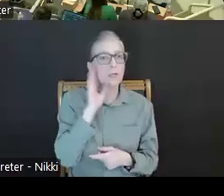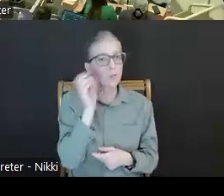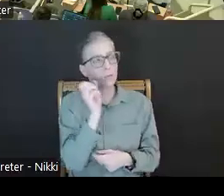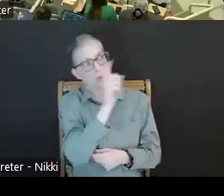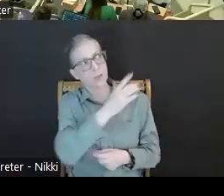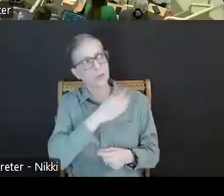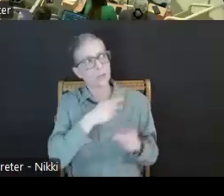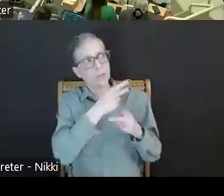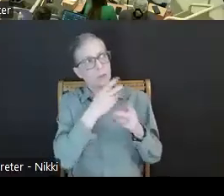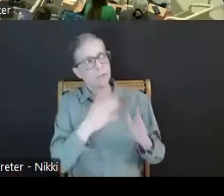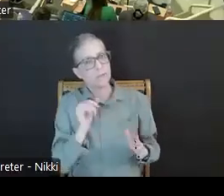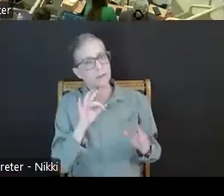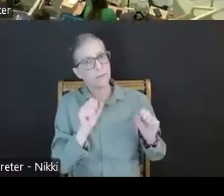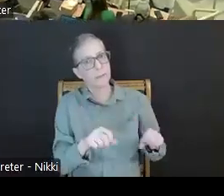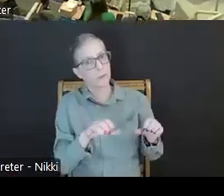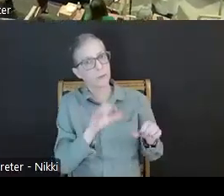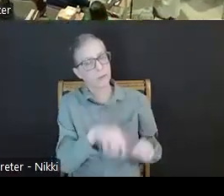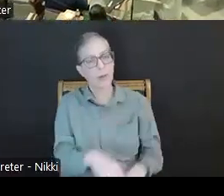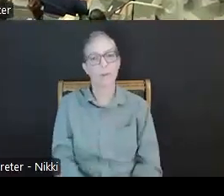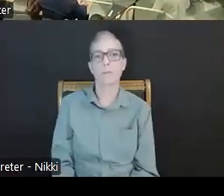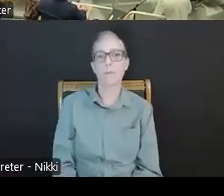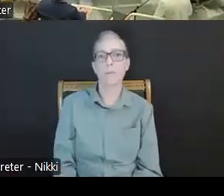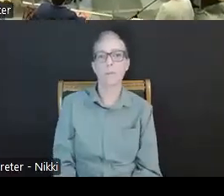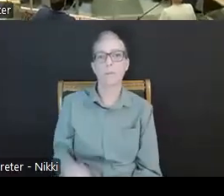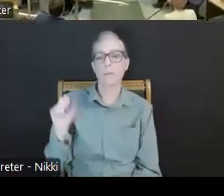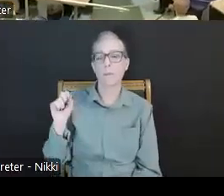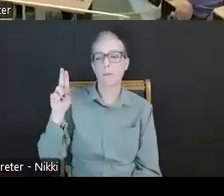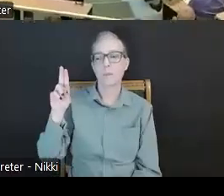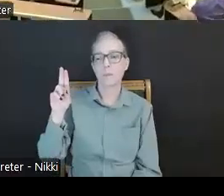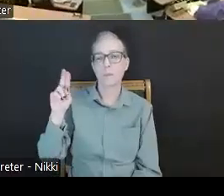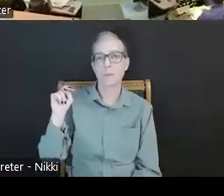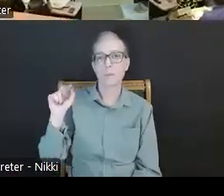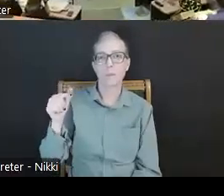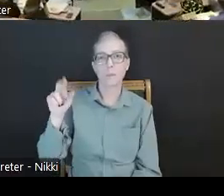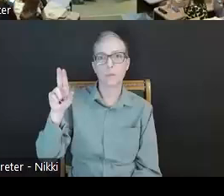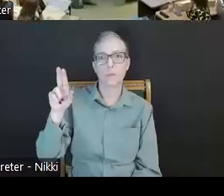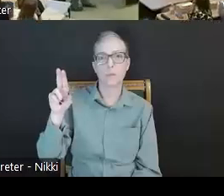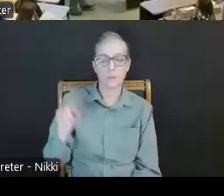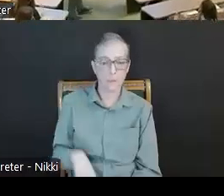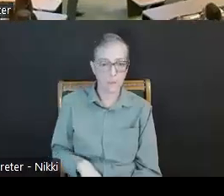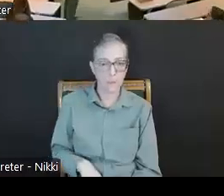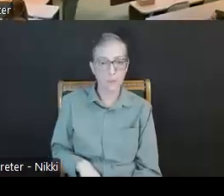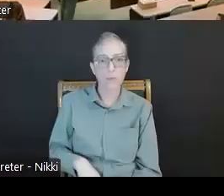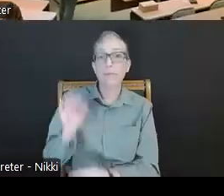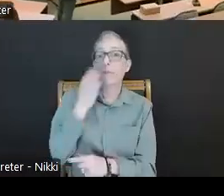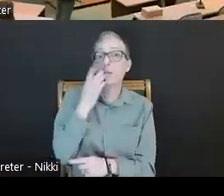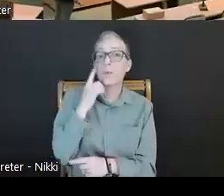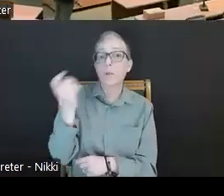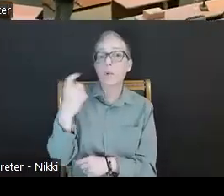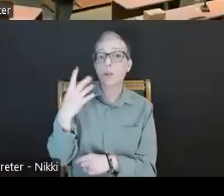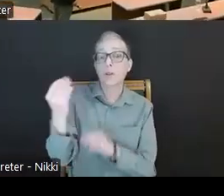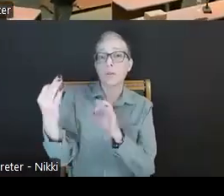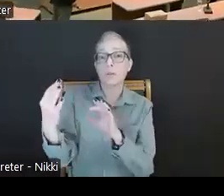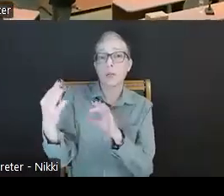possible. Yeah, thank you for the comments and the feedback. The PGY1 residents this year are riding along with the mobile